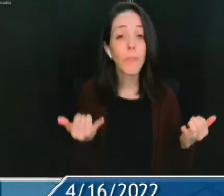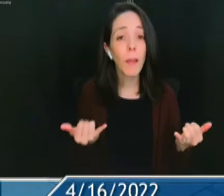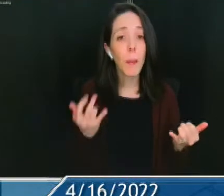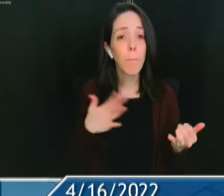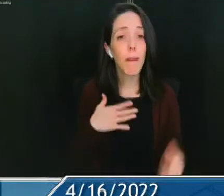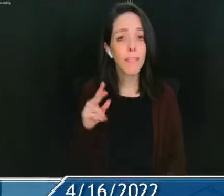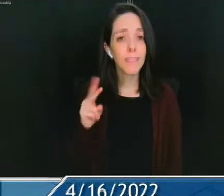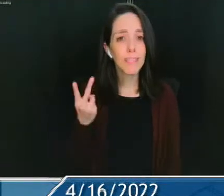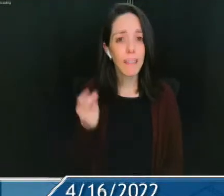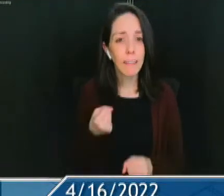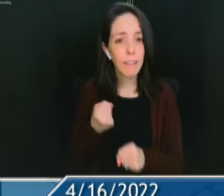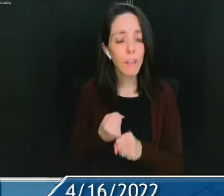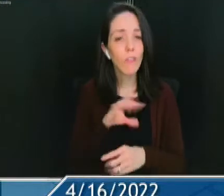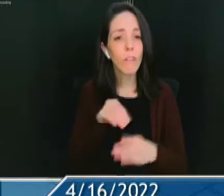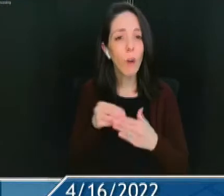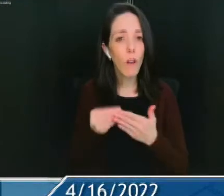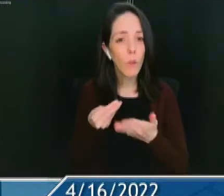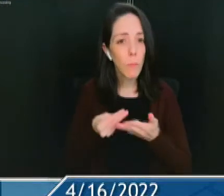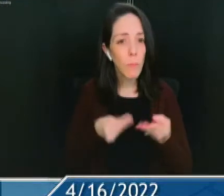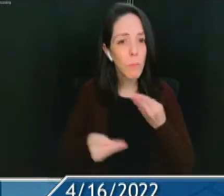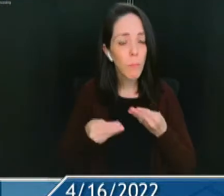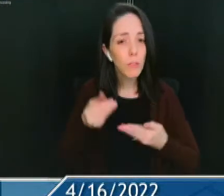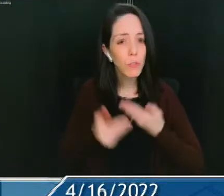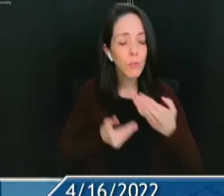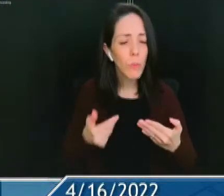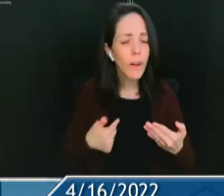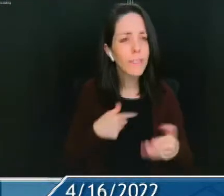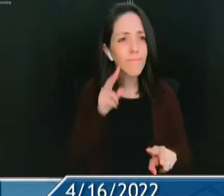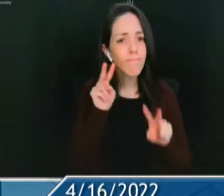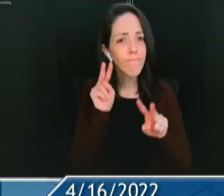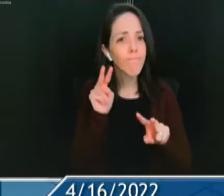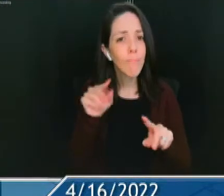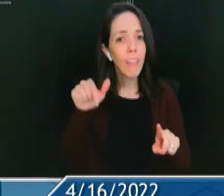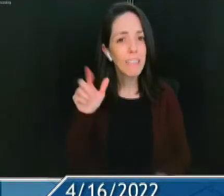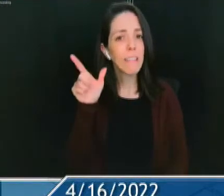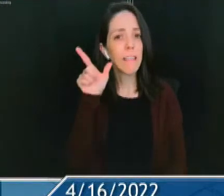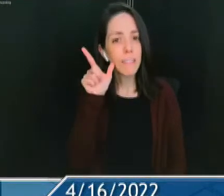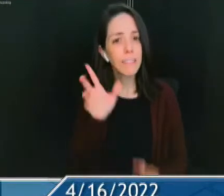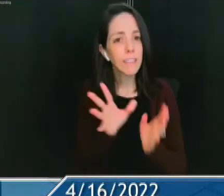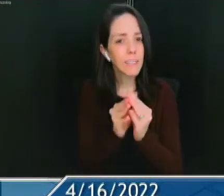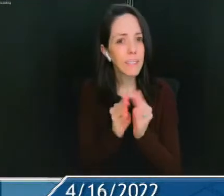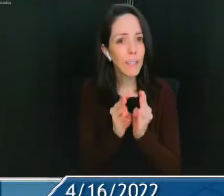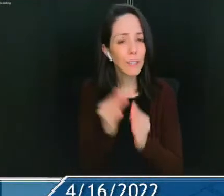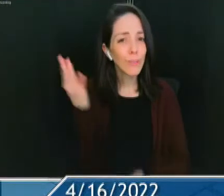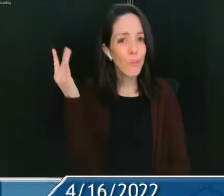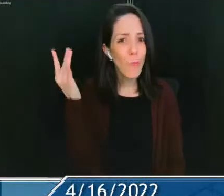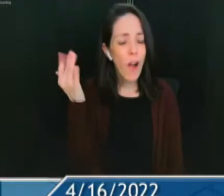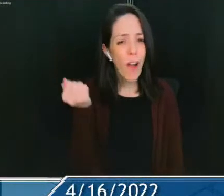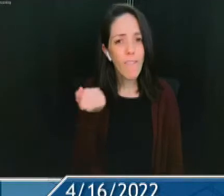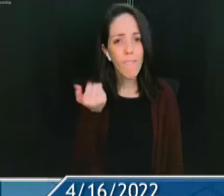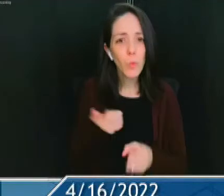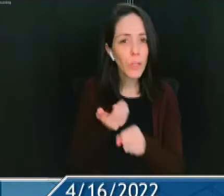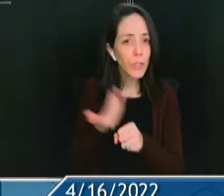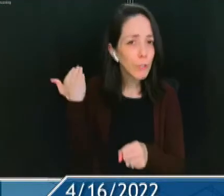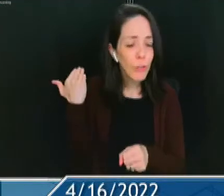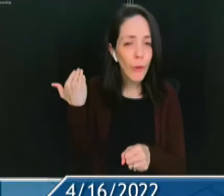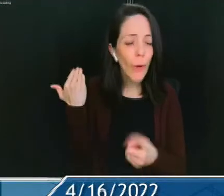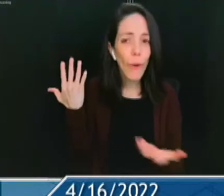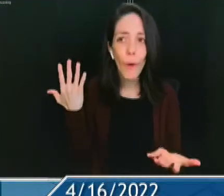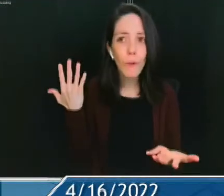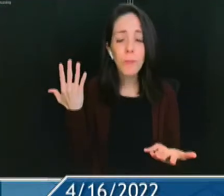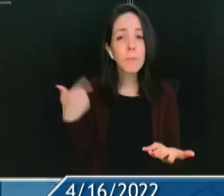in the budget process, and I've been looking forward to these listening sessions because until a couple of years ago, I was